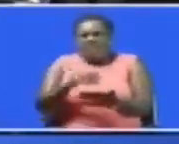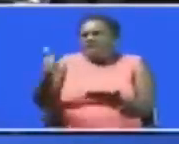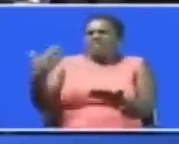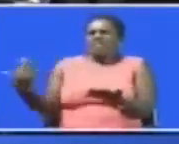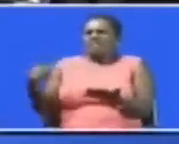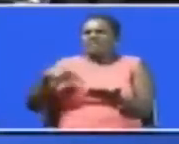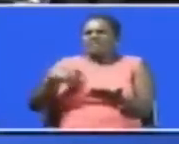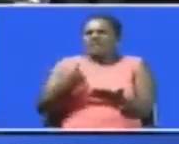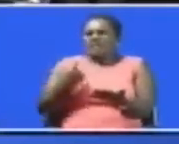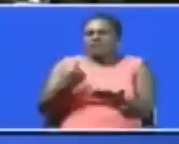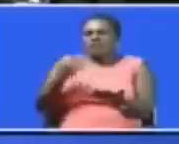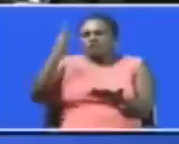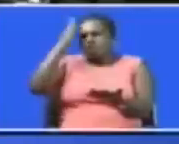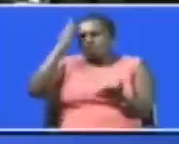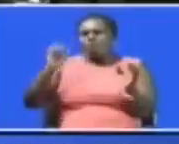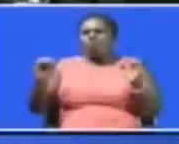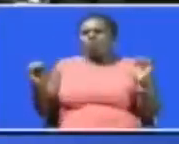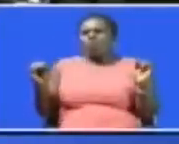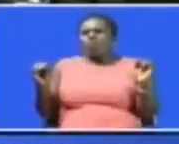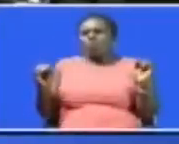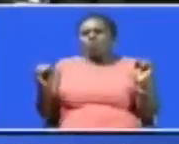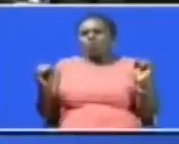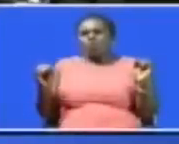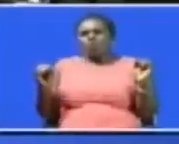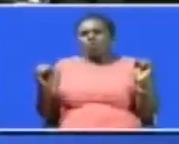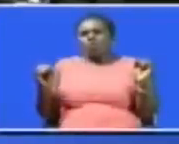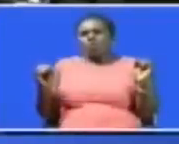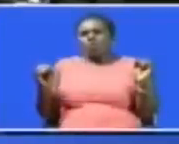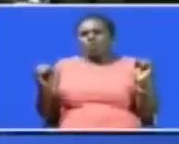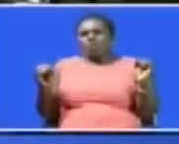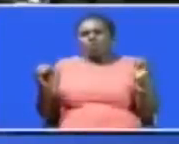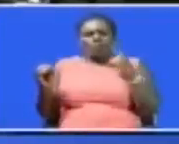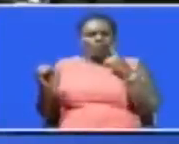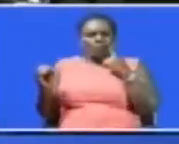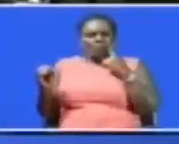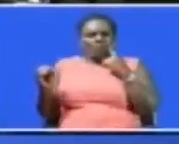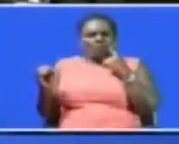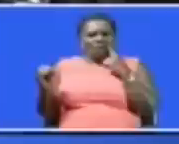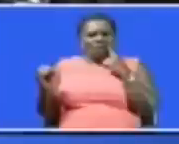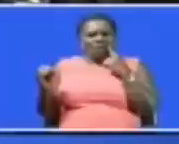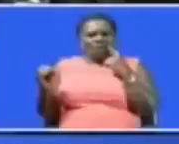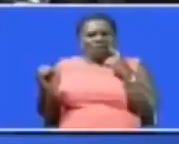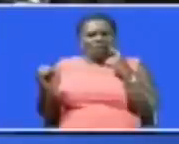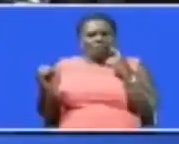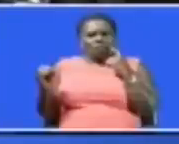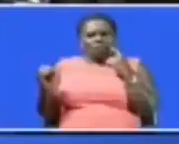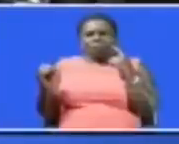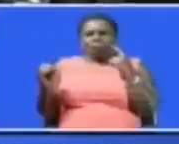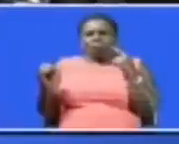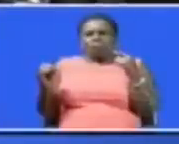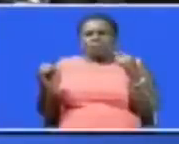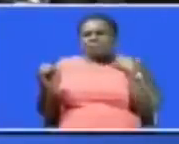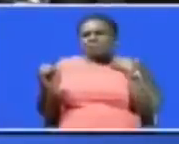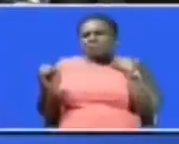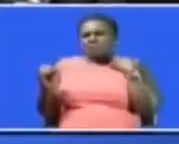something else that we're not honestly having that conversation about? In fact, I have... No. Briefly, as you... Yeah. No, maybe let me tell you...